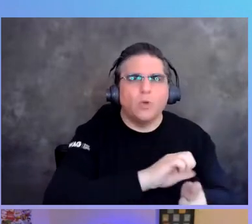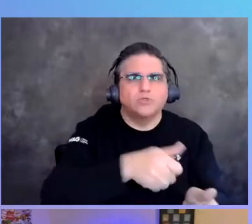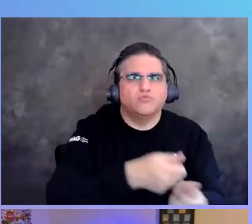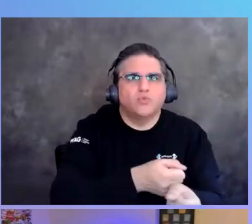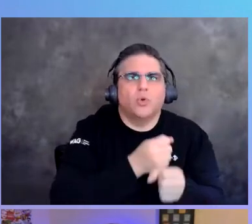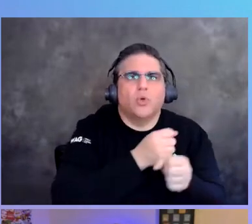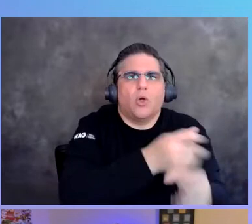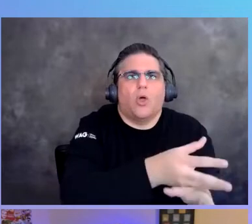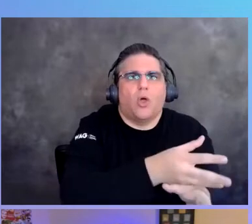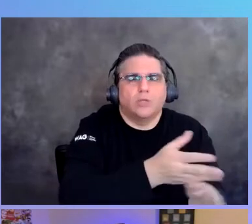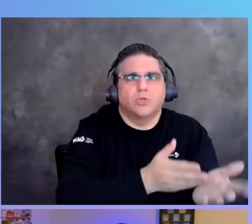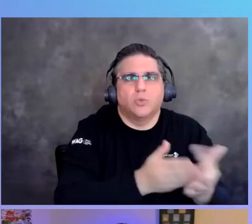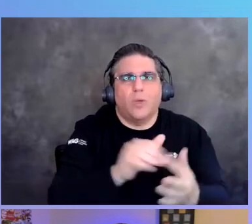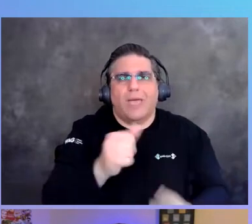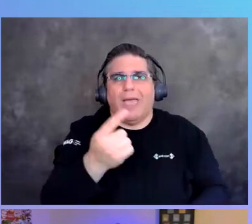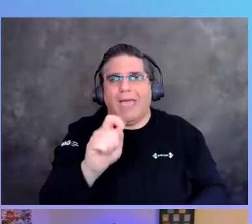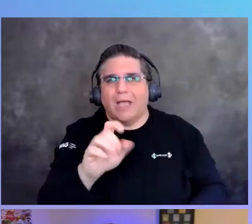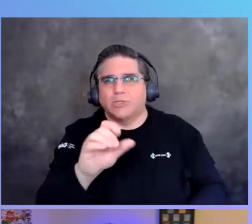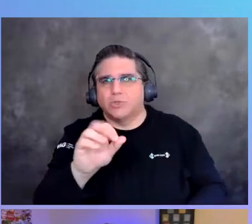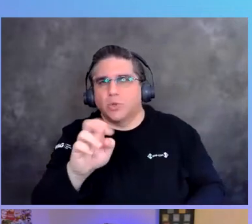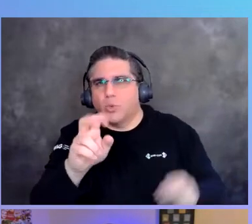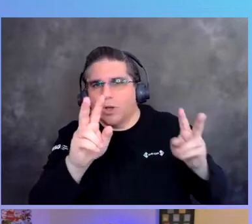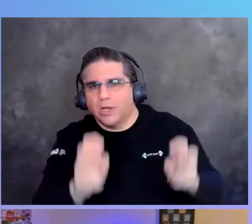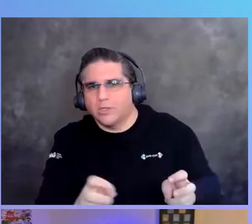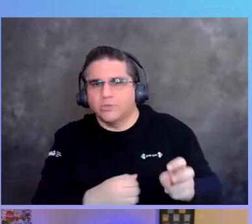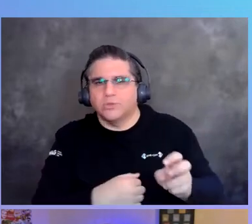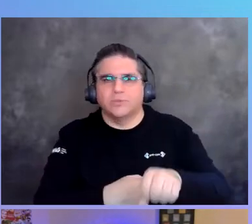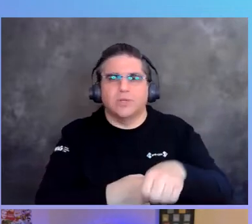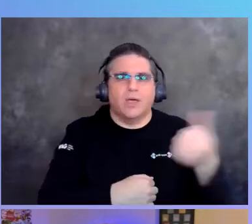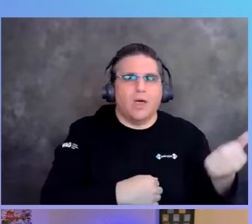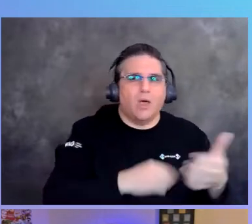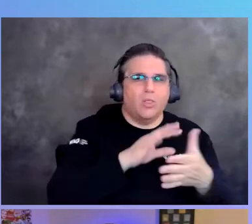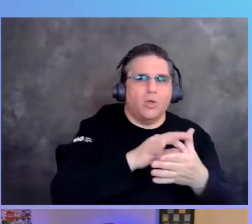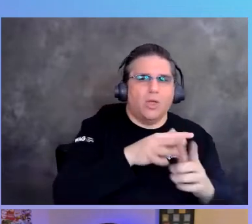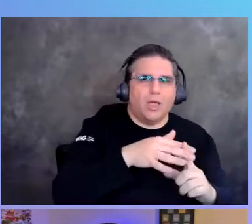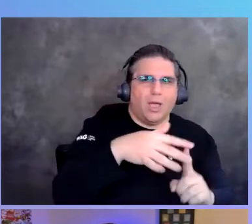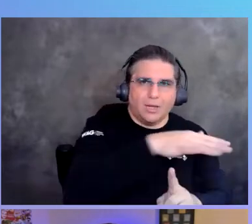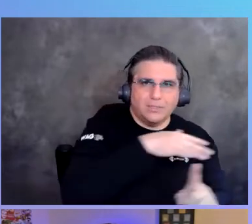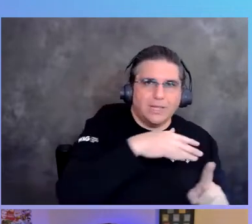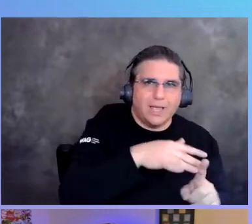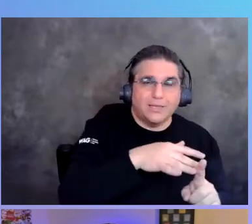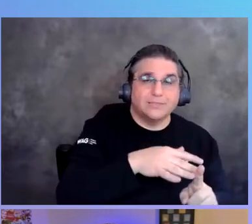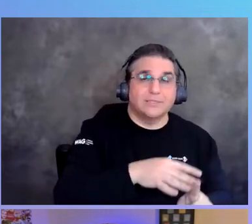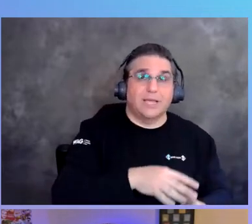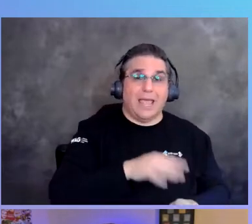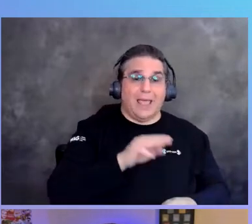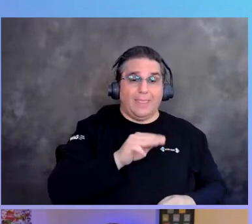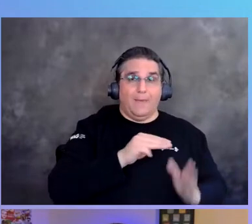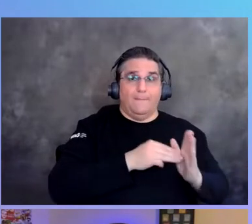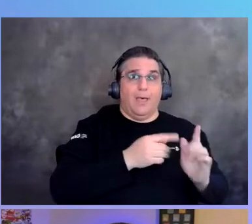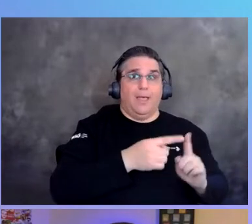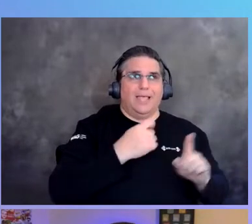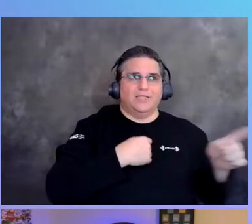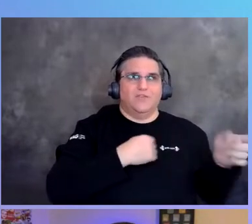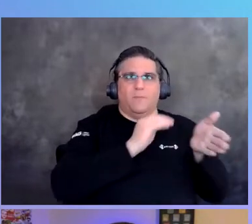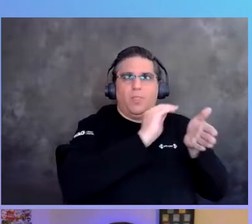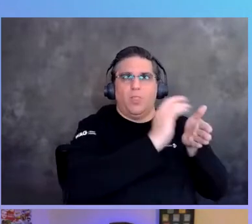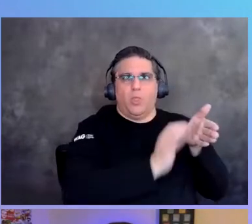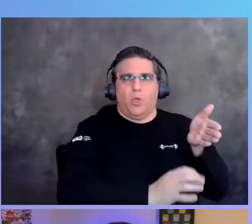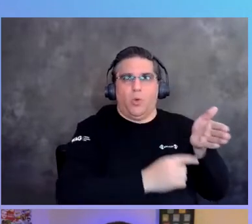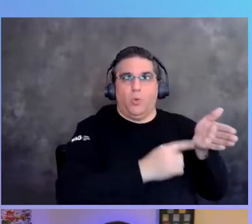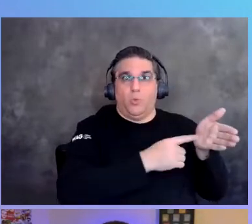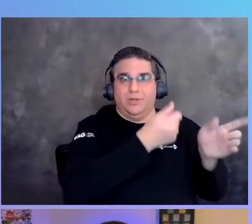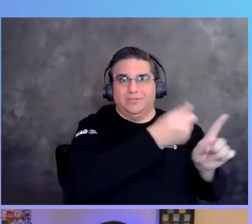Axe core issues plus additional context that the model is able to extract from the code itself. Then it's